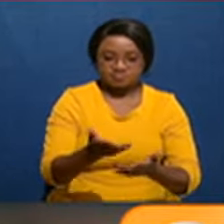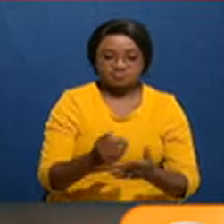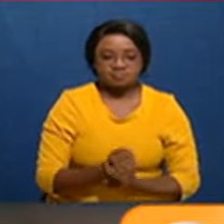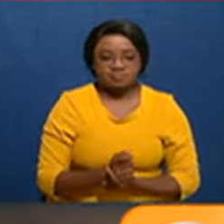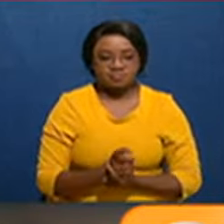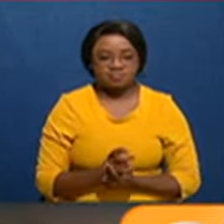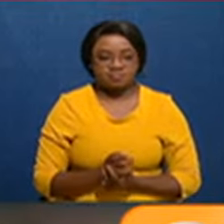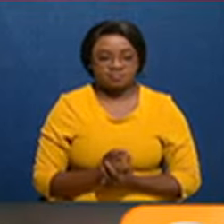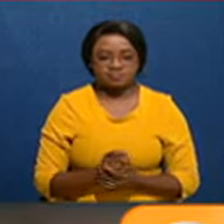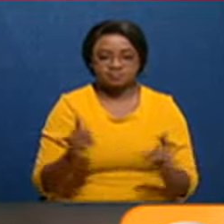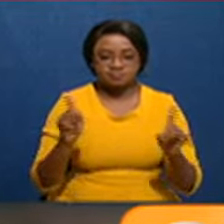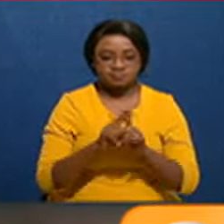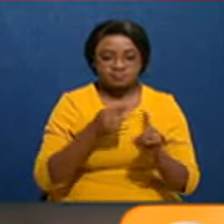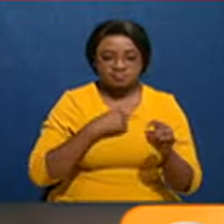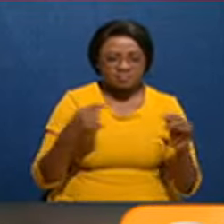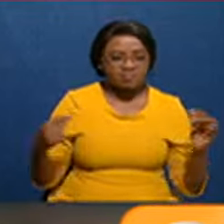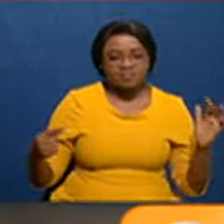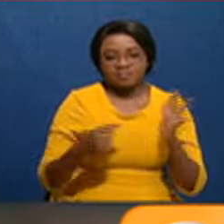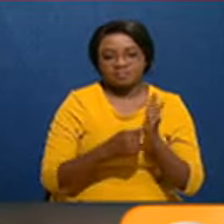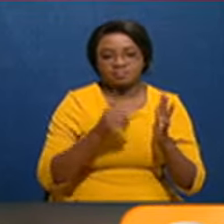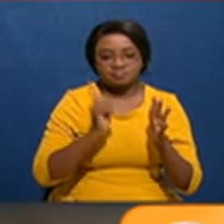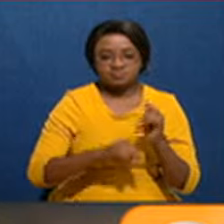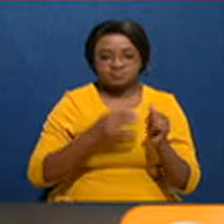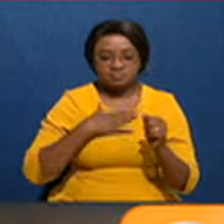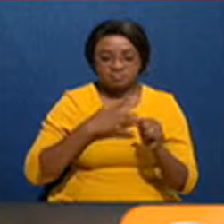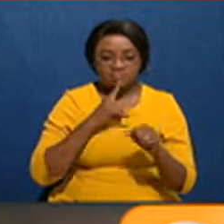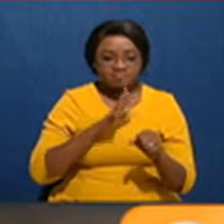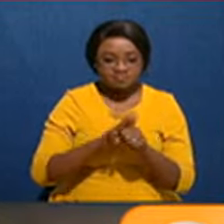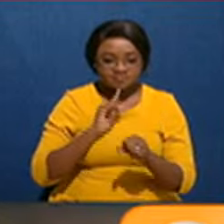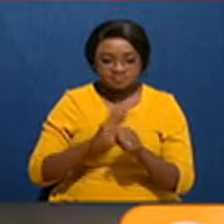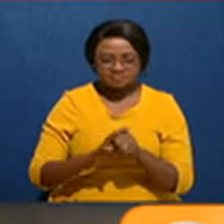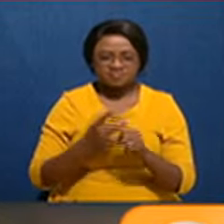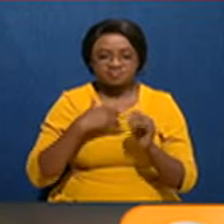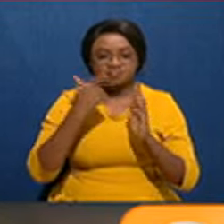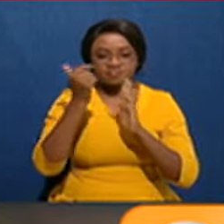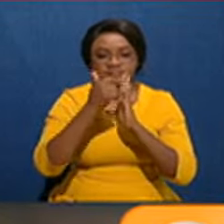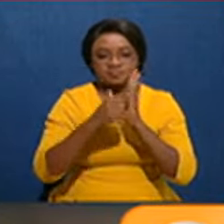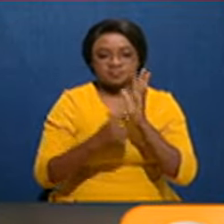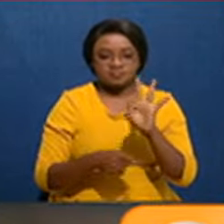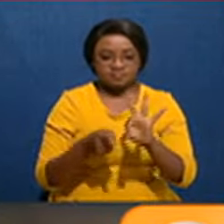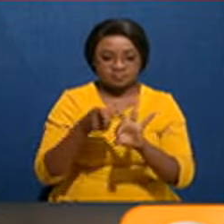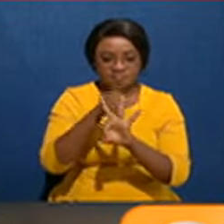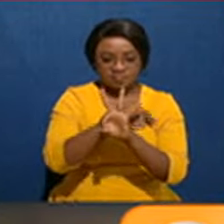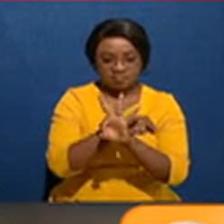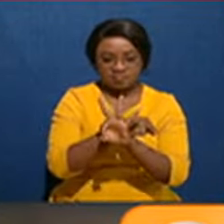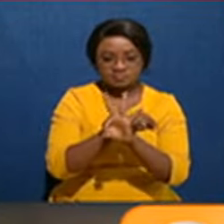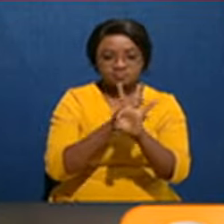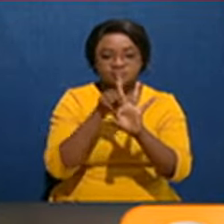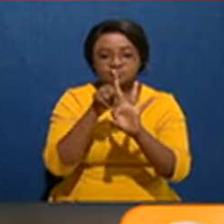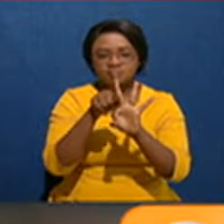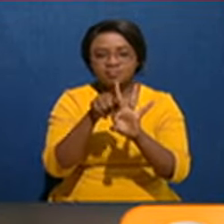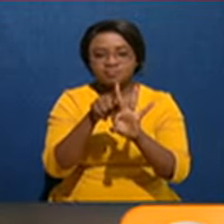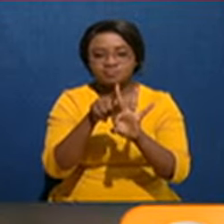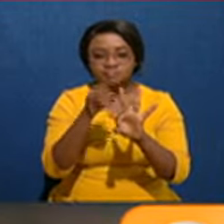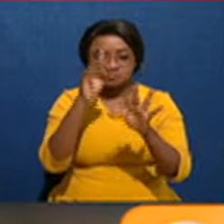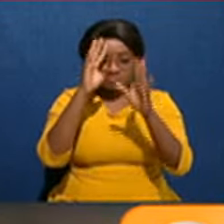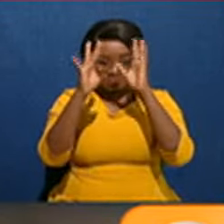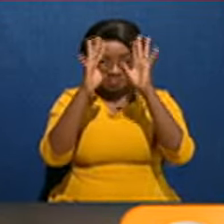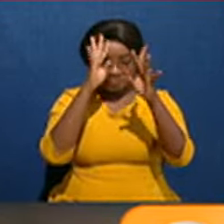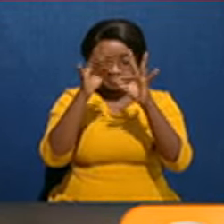say that my manifesto is based upon 3 pillars, okay. The 3 pillars being